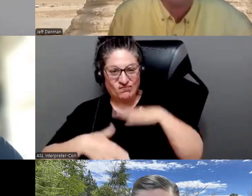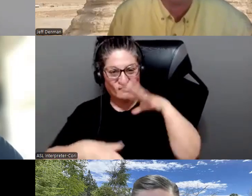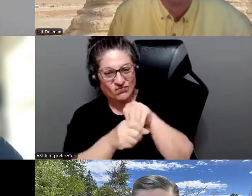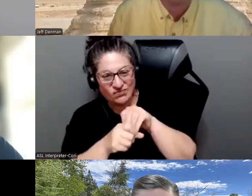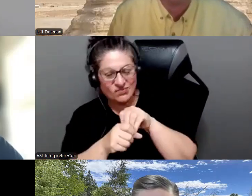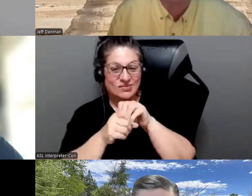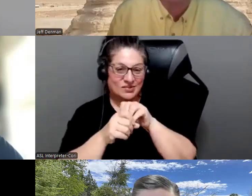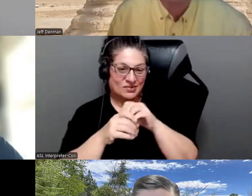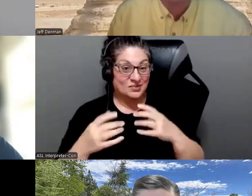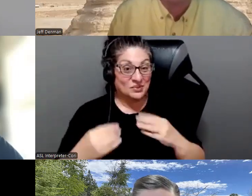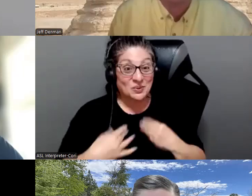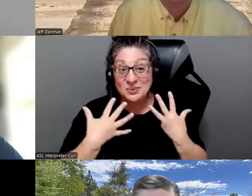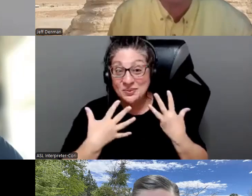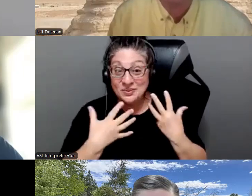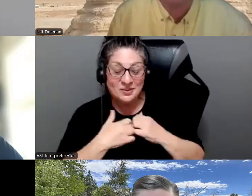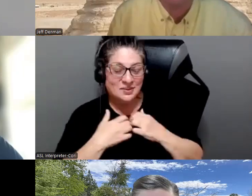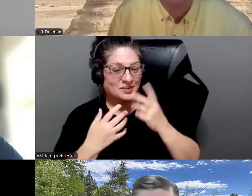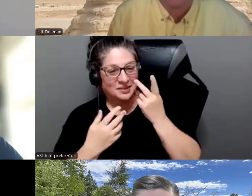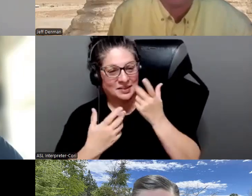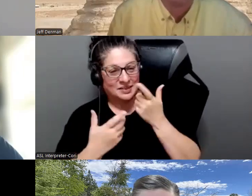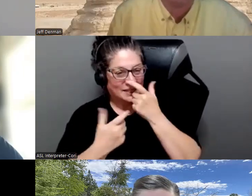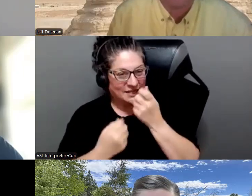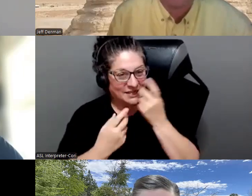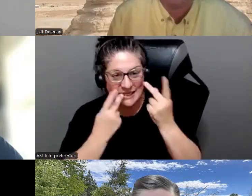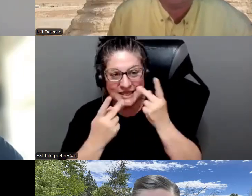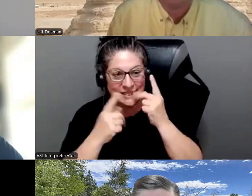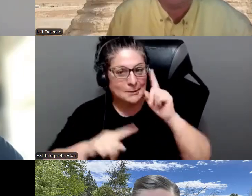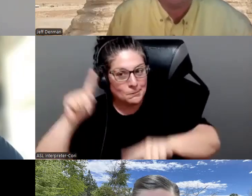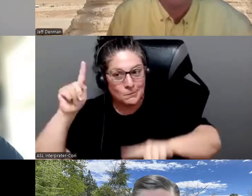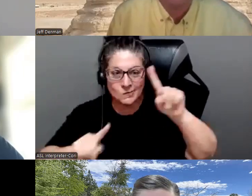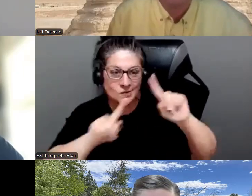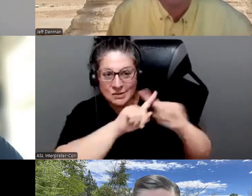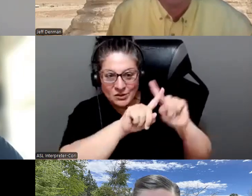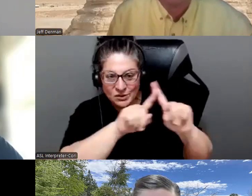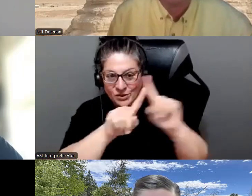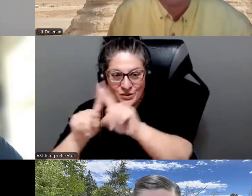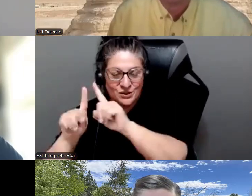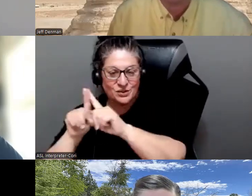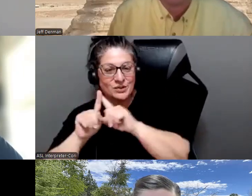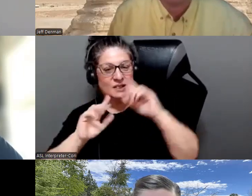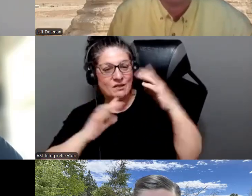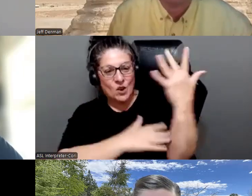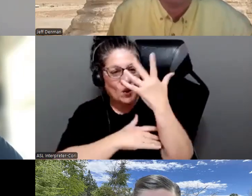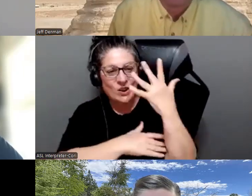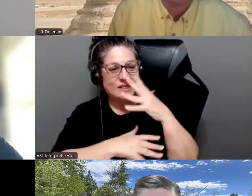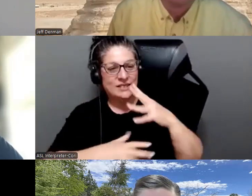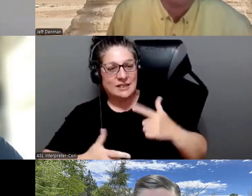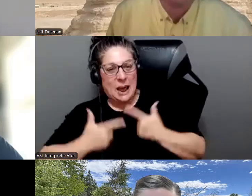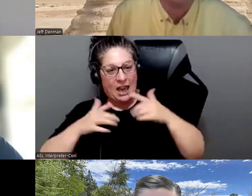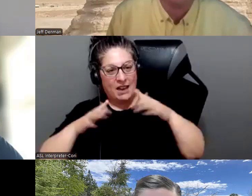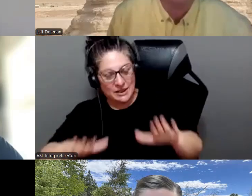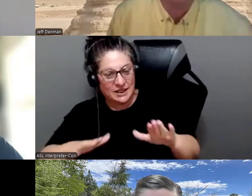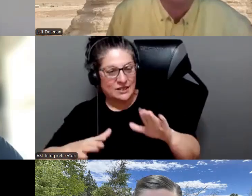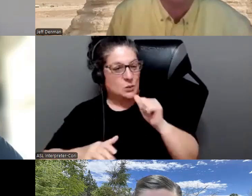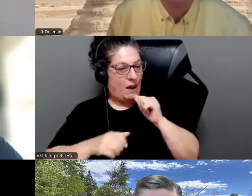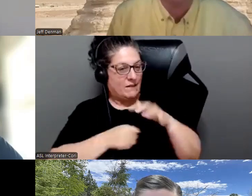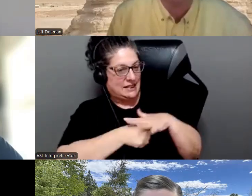been real interesting to see a wide variety of forests and habitat on the private